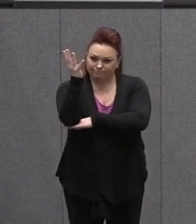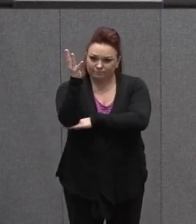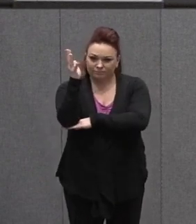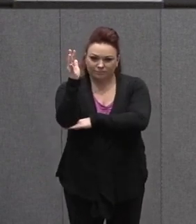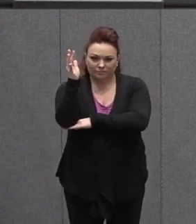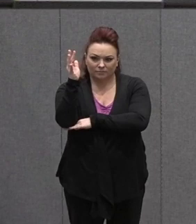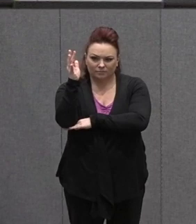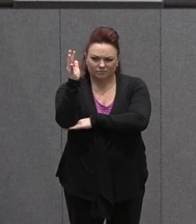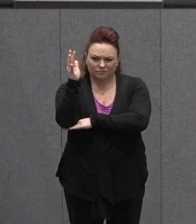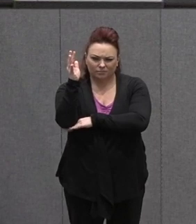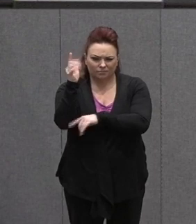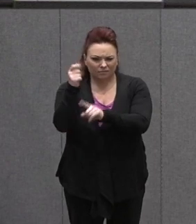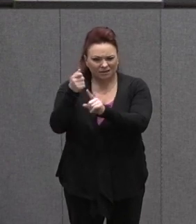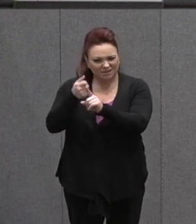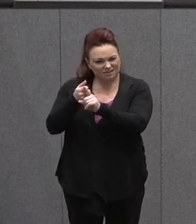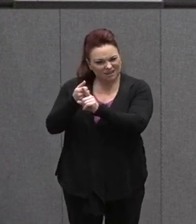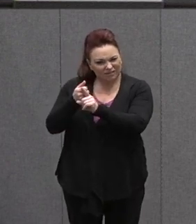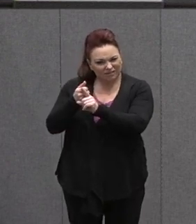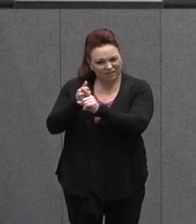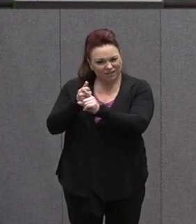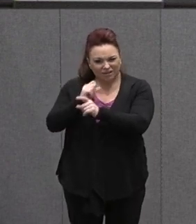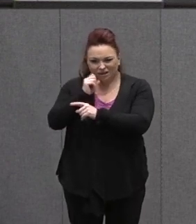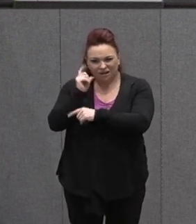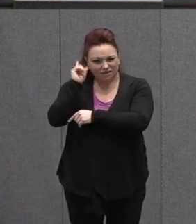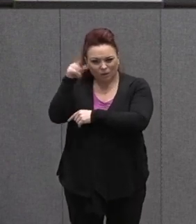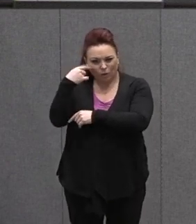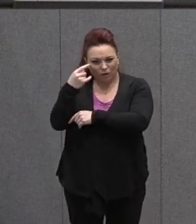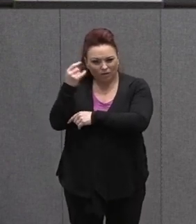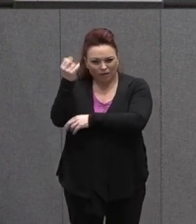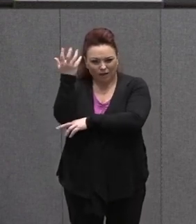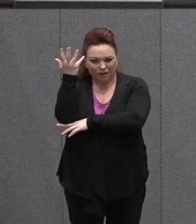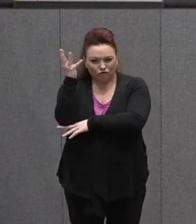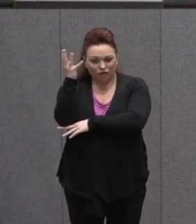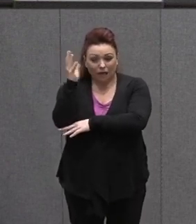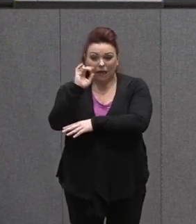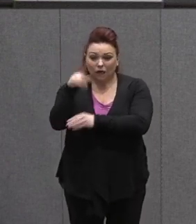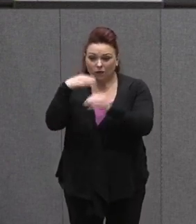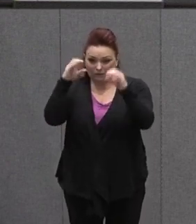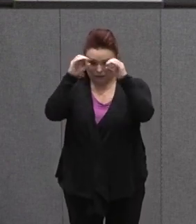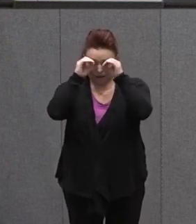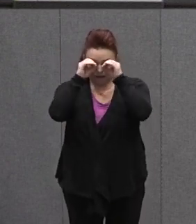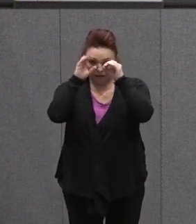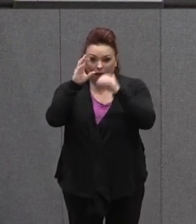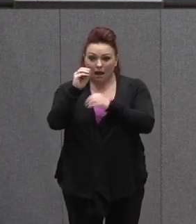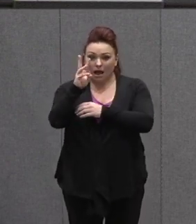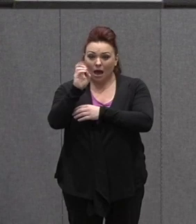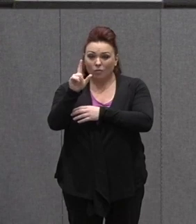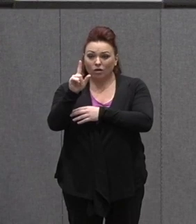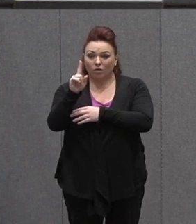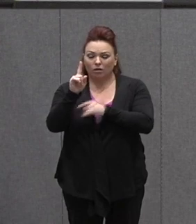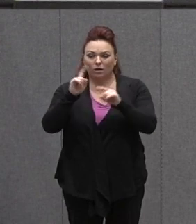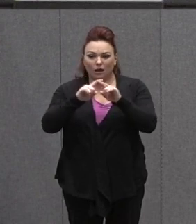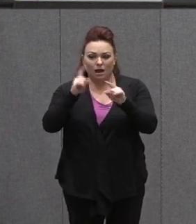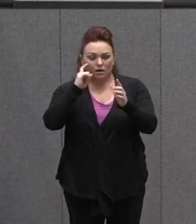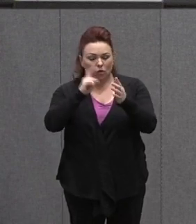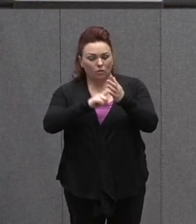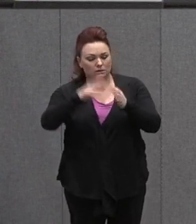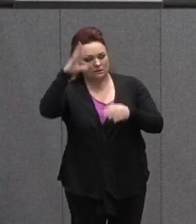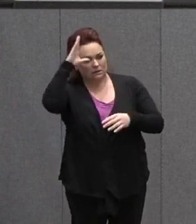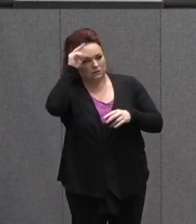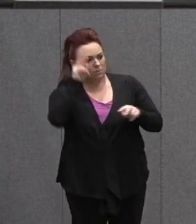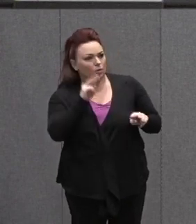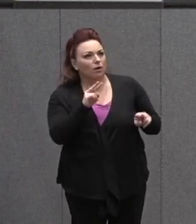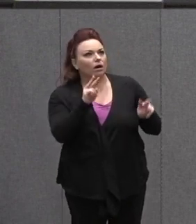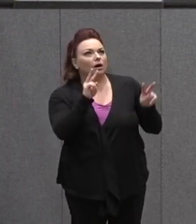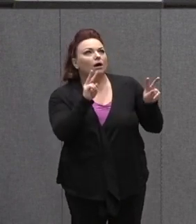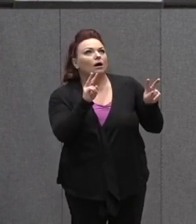that doesn't really look like a tree. It looks like an owl. And I notice a boy looking up at the tree in